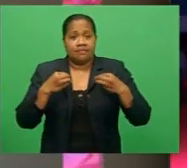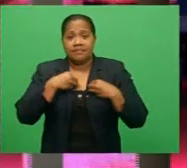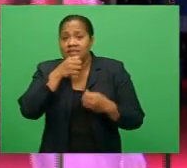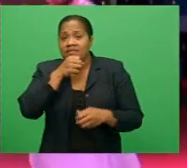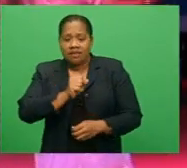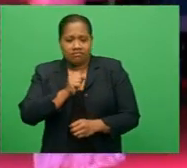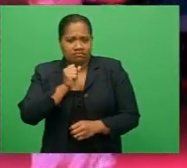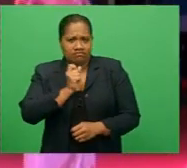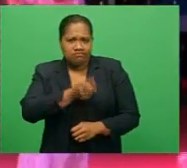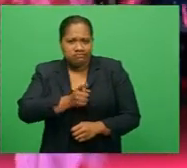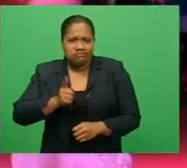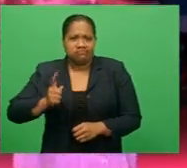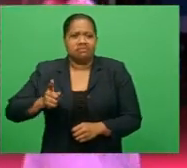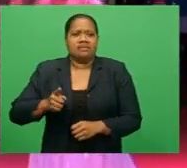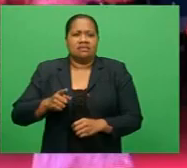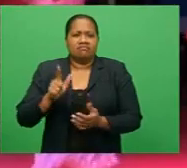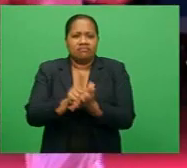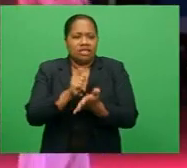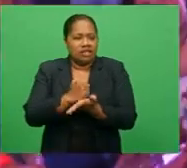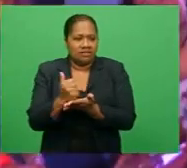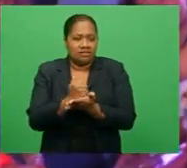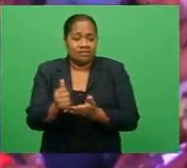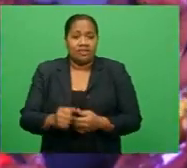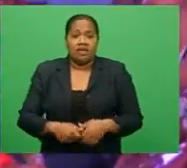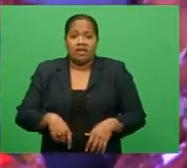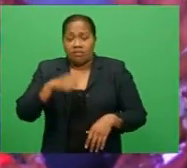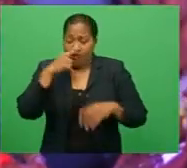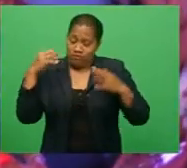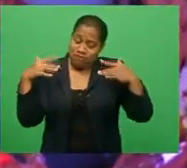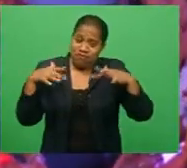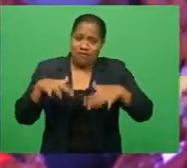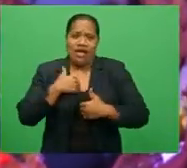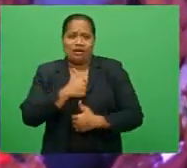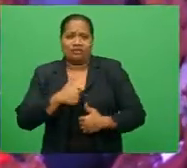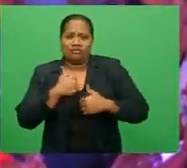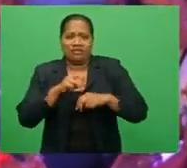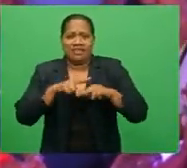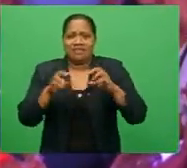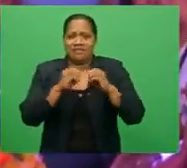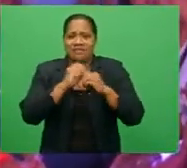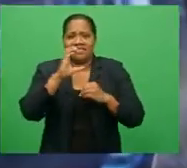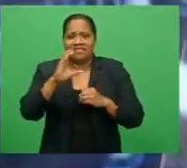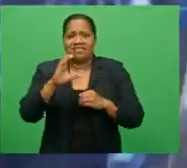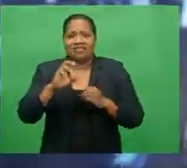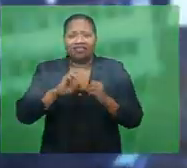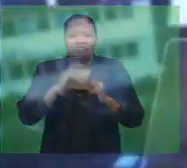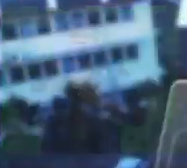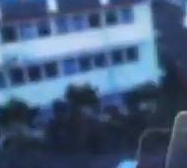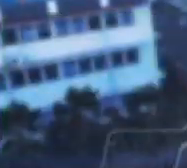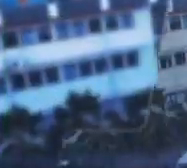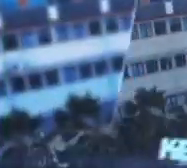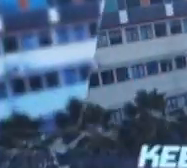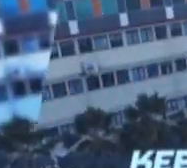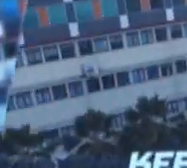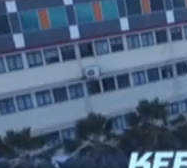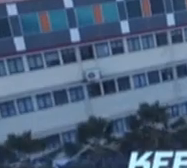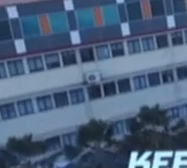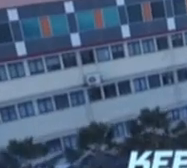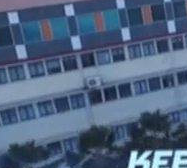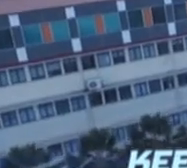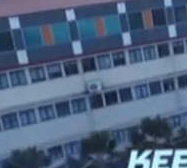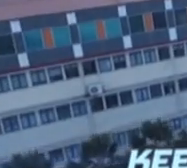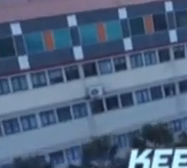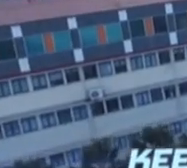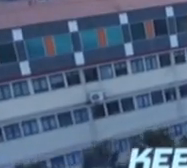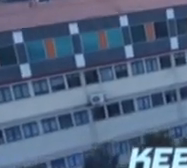against Feroz Gulam. And hundreds enjoy FBC's Diwali Doom show. From the studios of